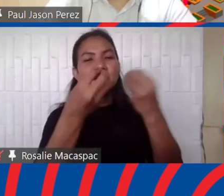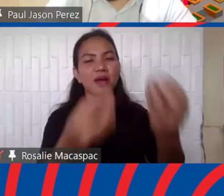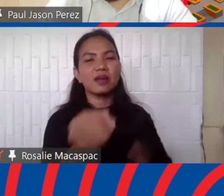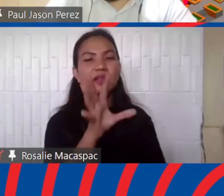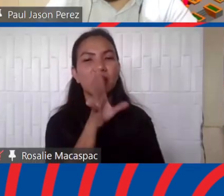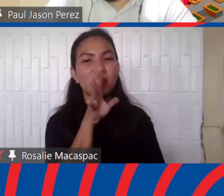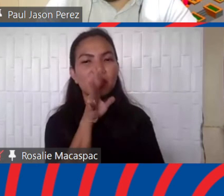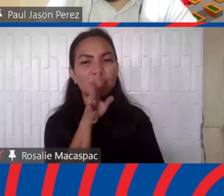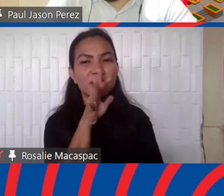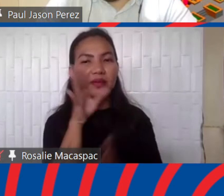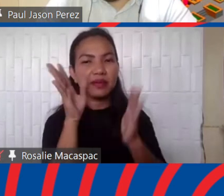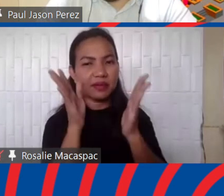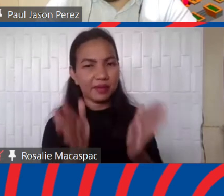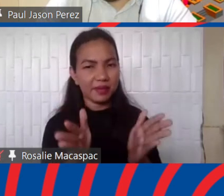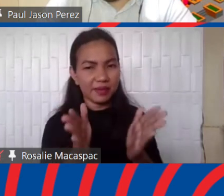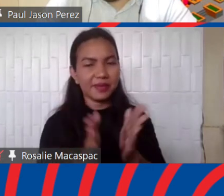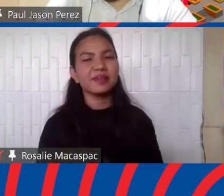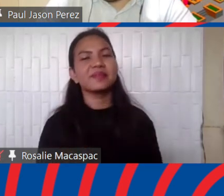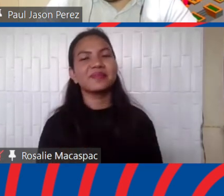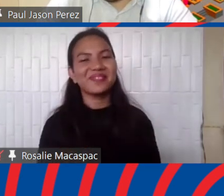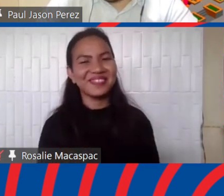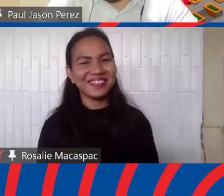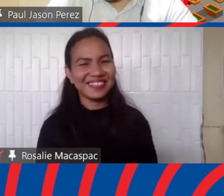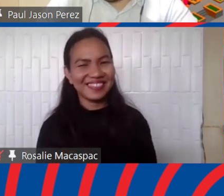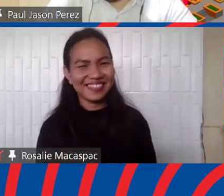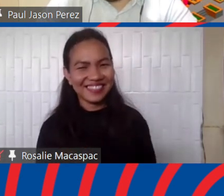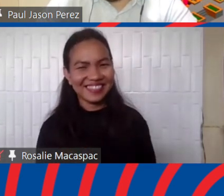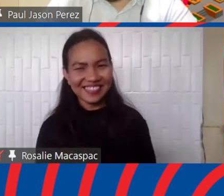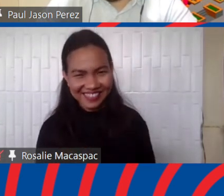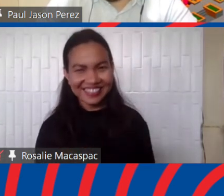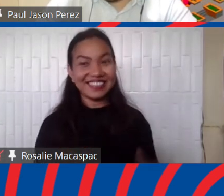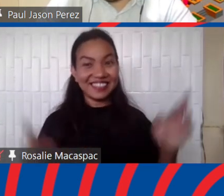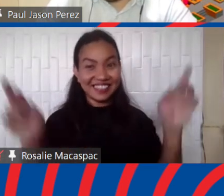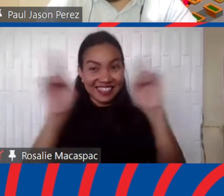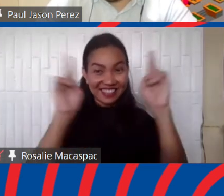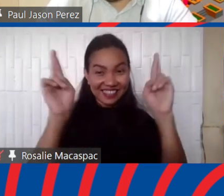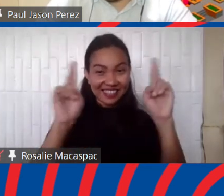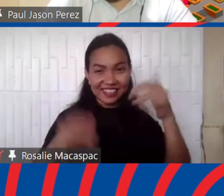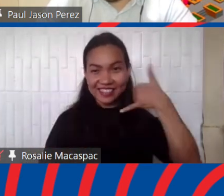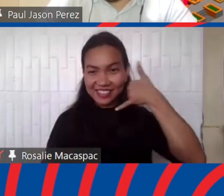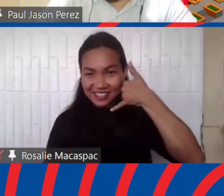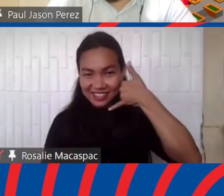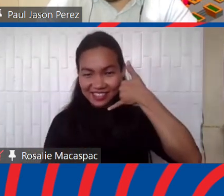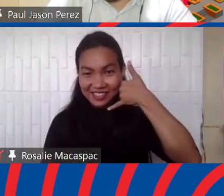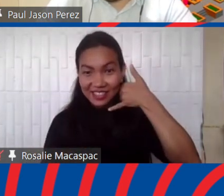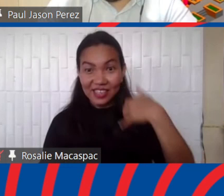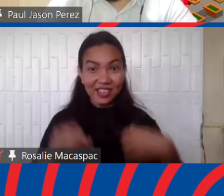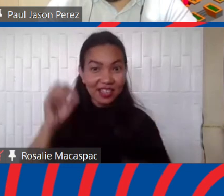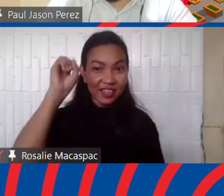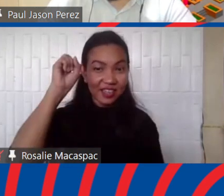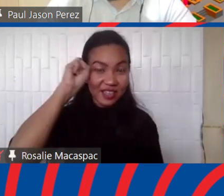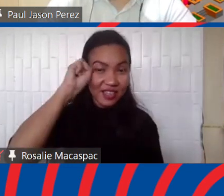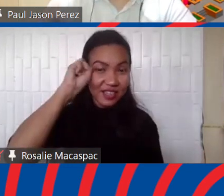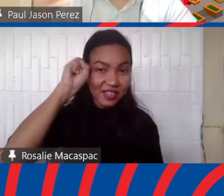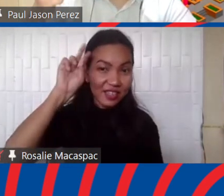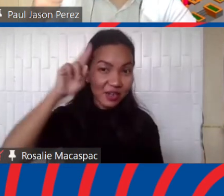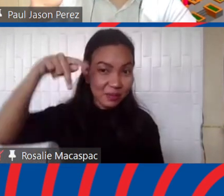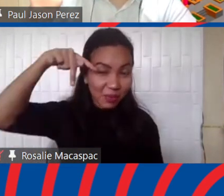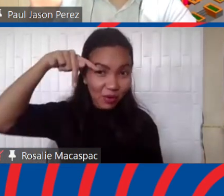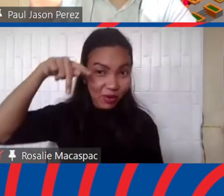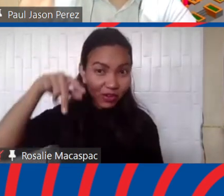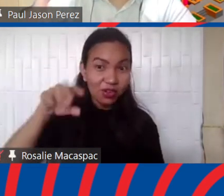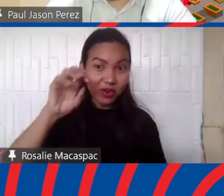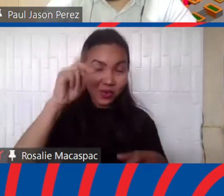by our speaker. Okay, paki-ready na po ang inyong phone. And Sir Paul, ready na po kayo sa inyong tanong?